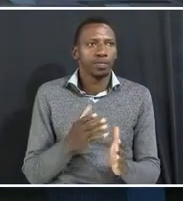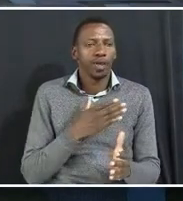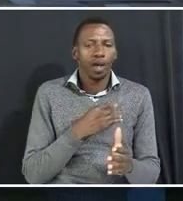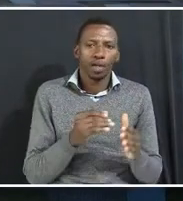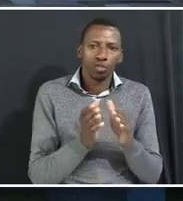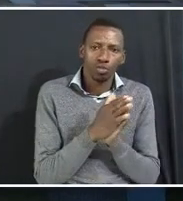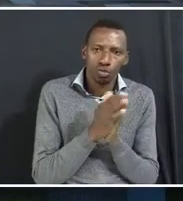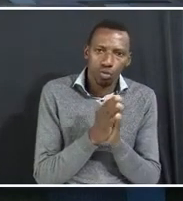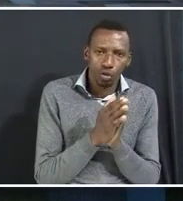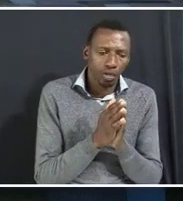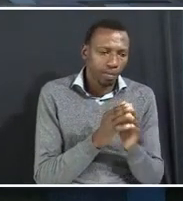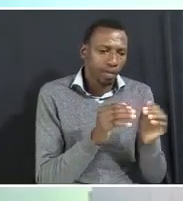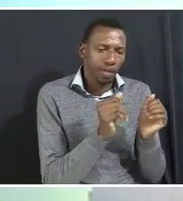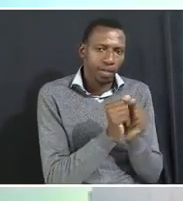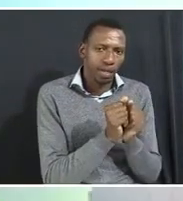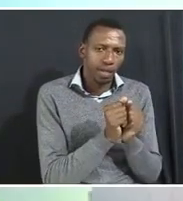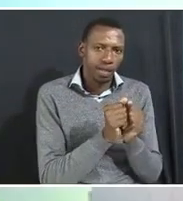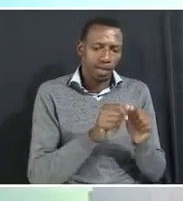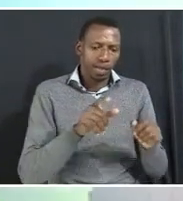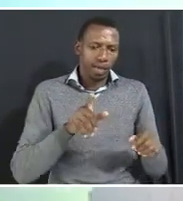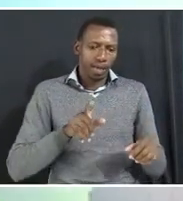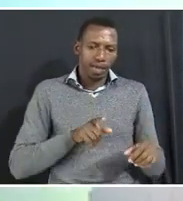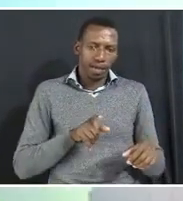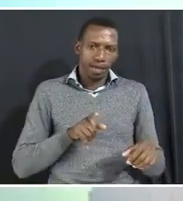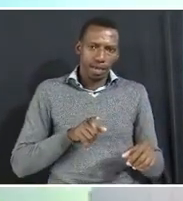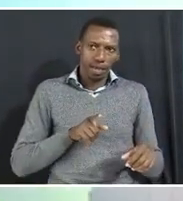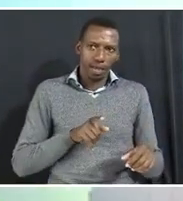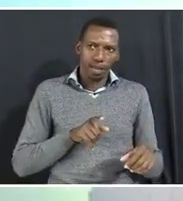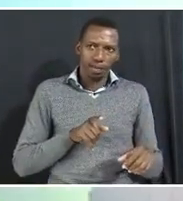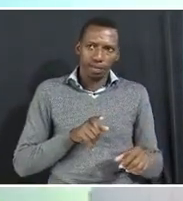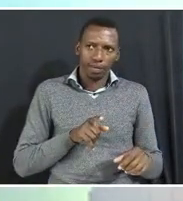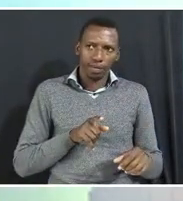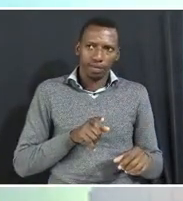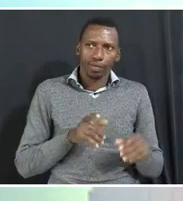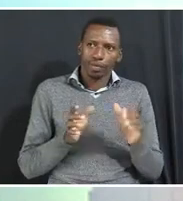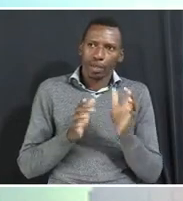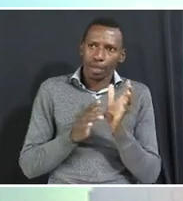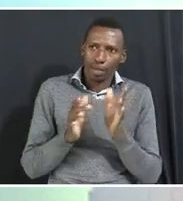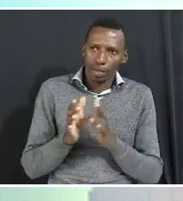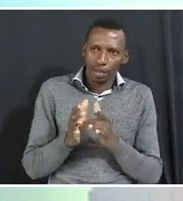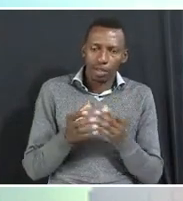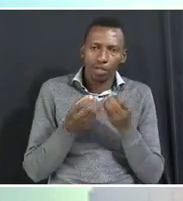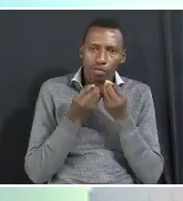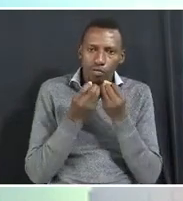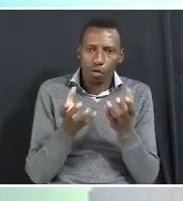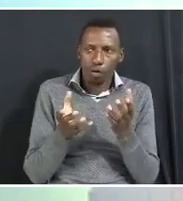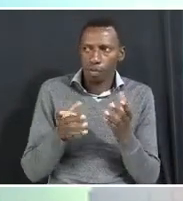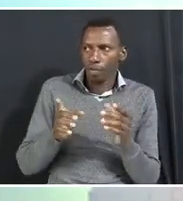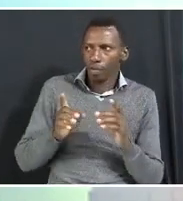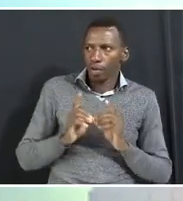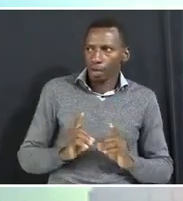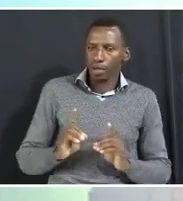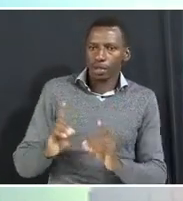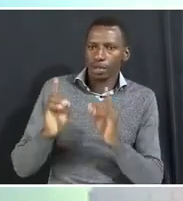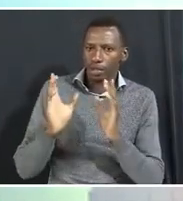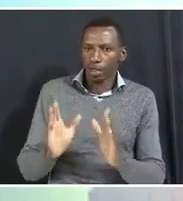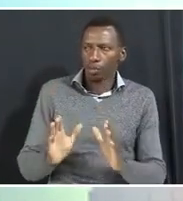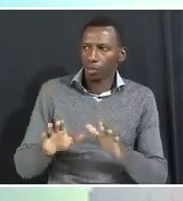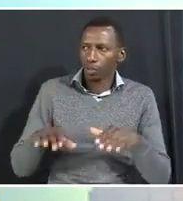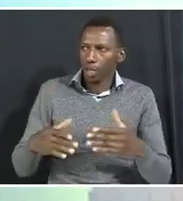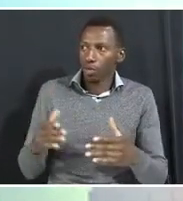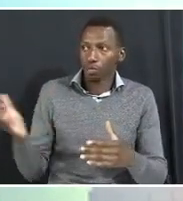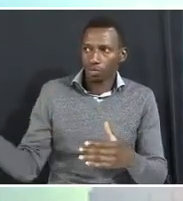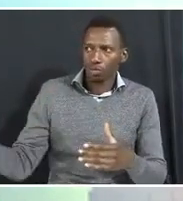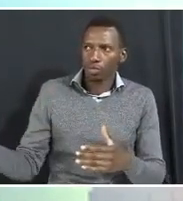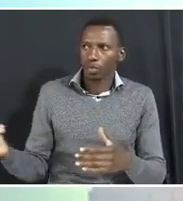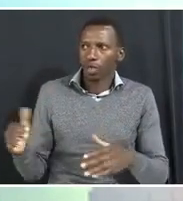virgins. In all these stories, Jesus seeks to tell the disciples how they should wait for him. Of the